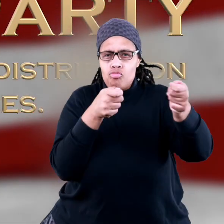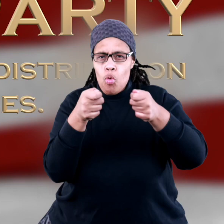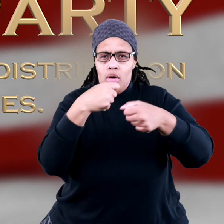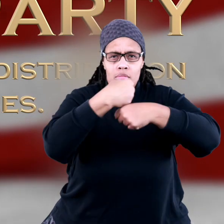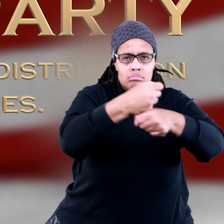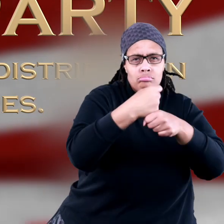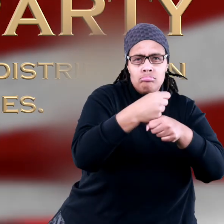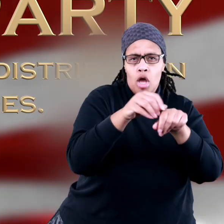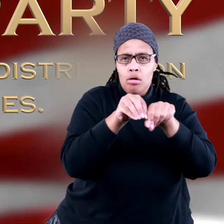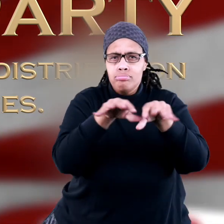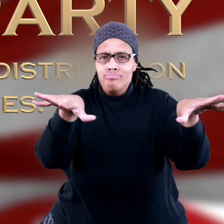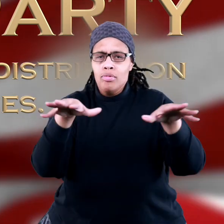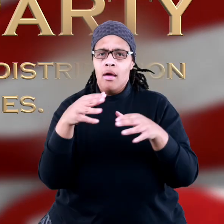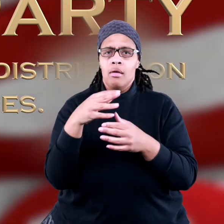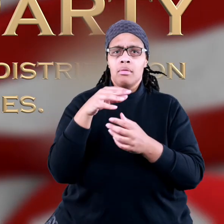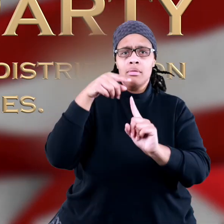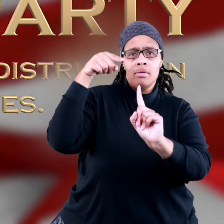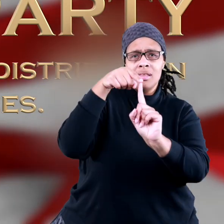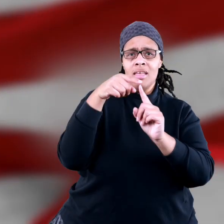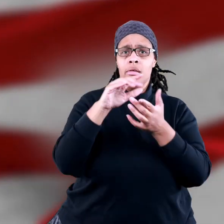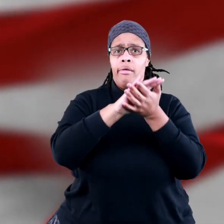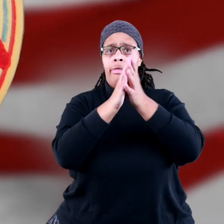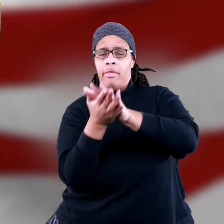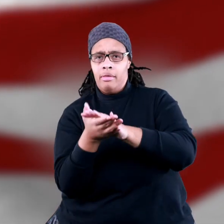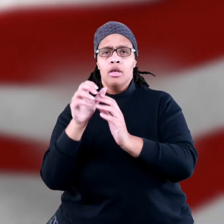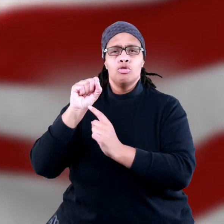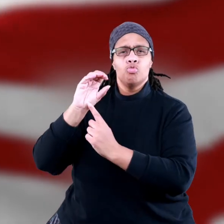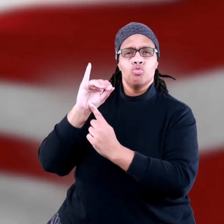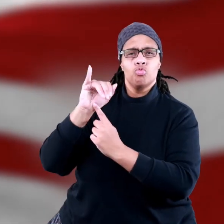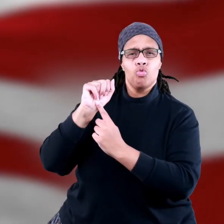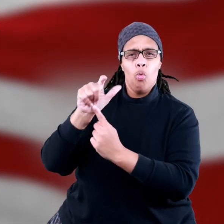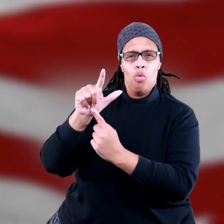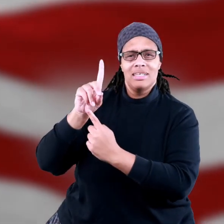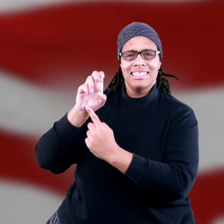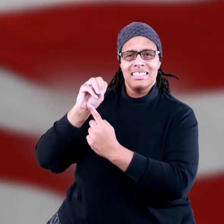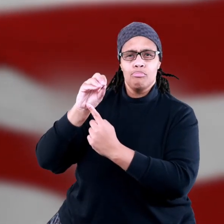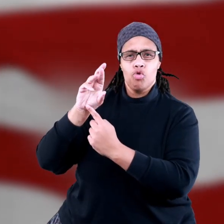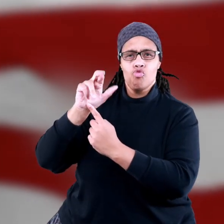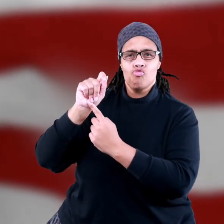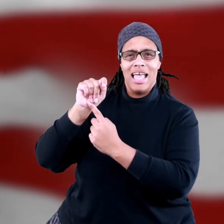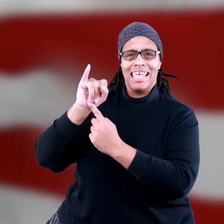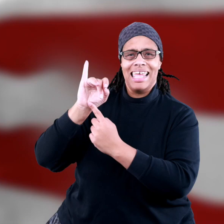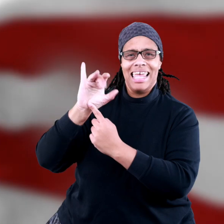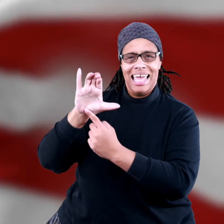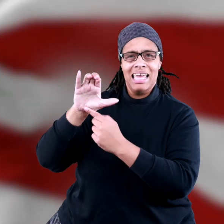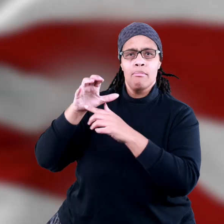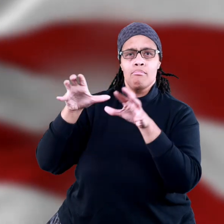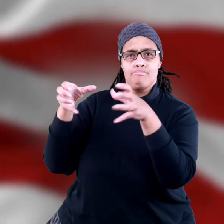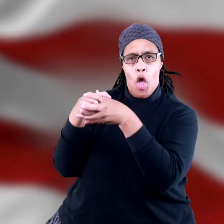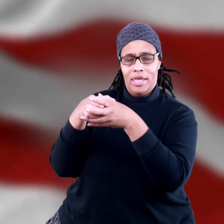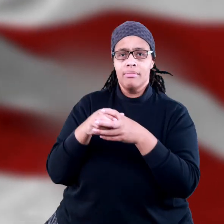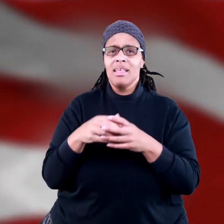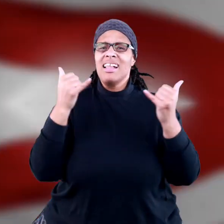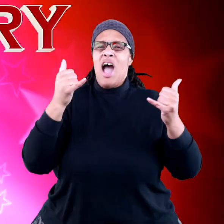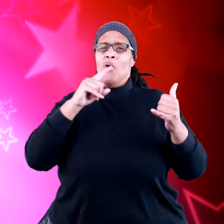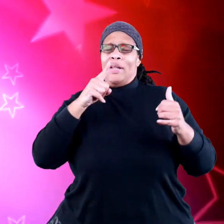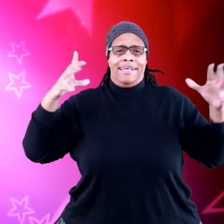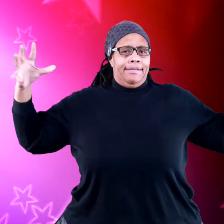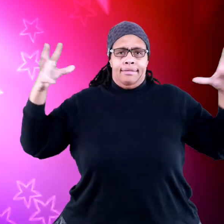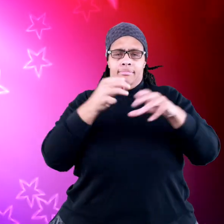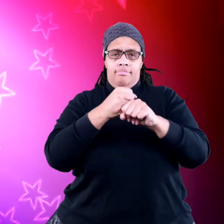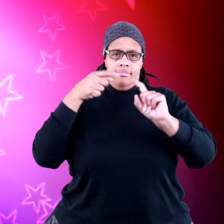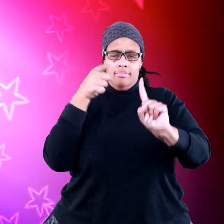the production and distribution of goods and services. Later, it became known as the Social Democratic Party.